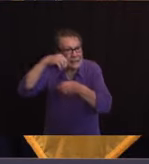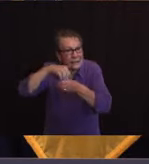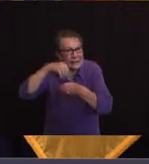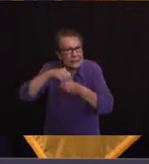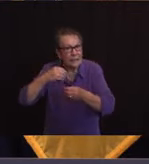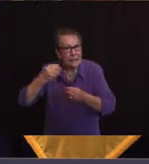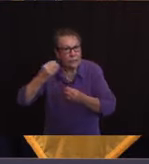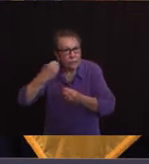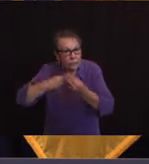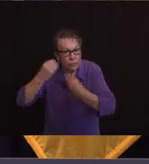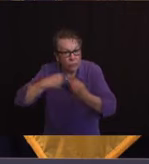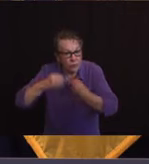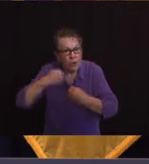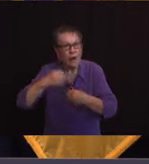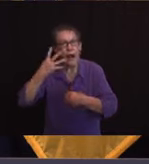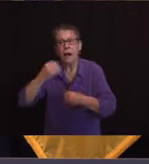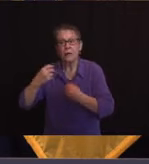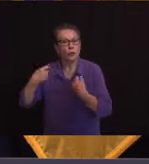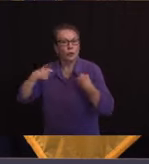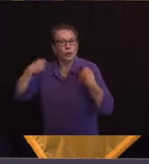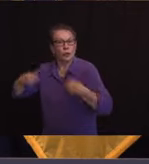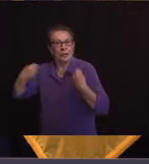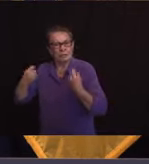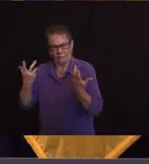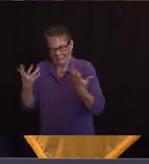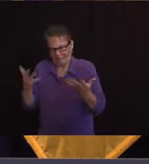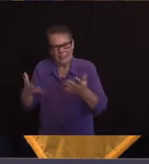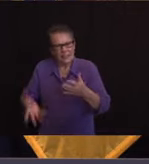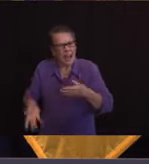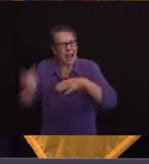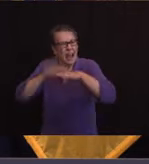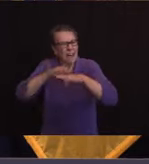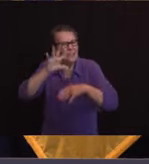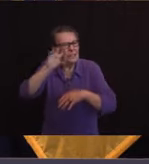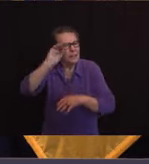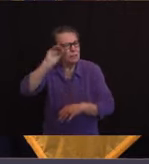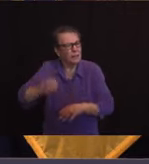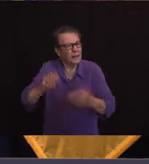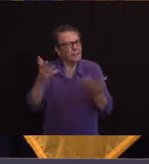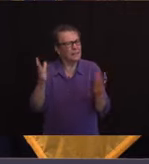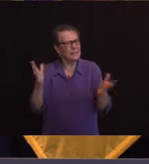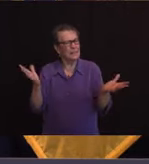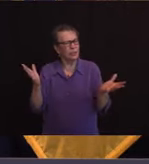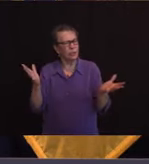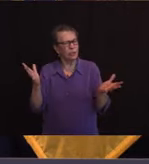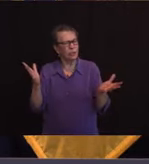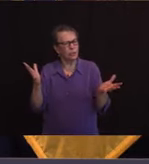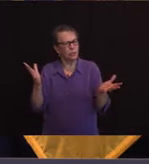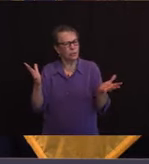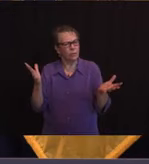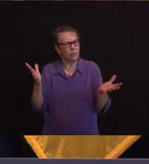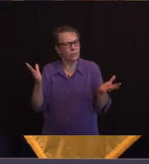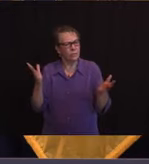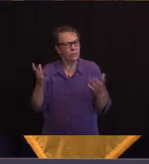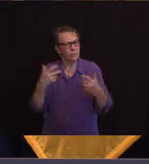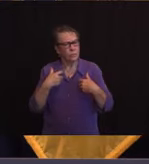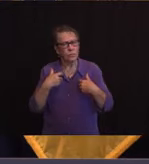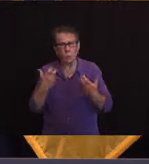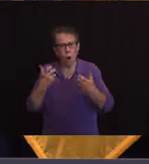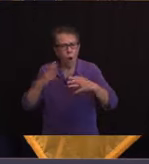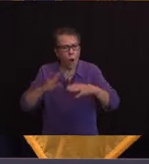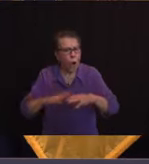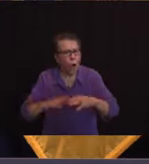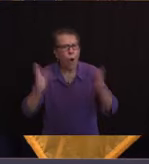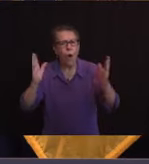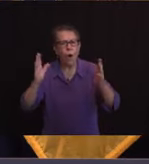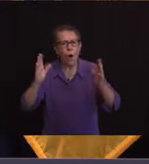we want to open, there's no question about that, but we want to make sure that it's a one-way street and that we don't go back. And with the variance in